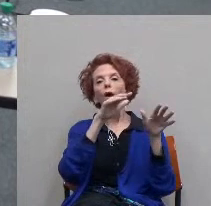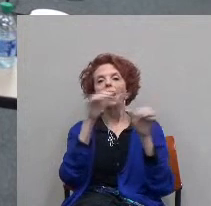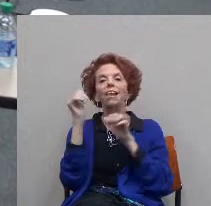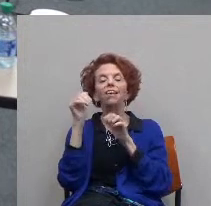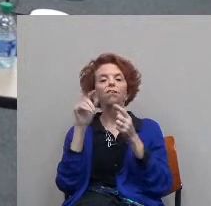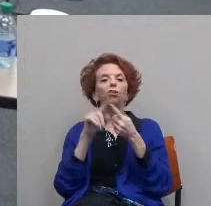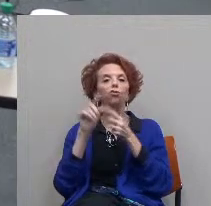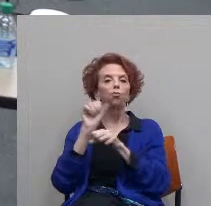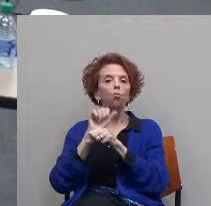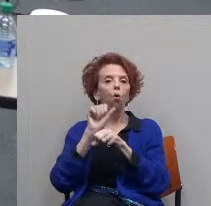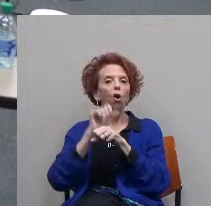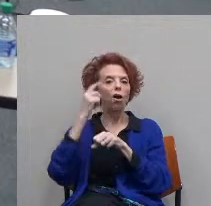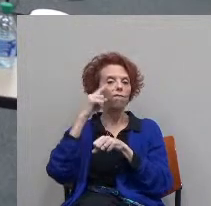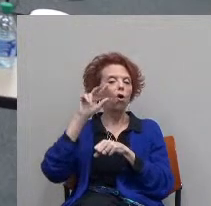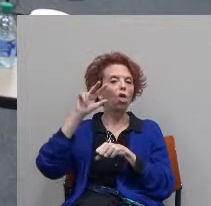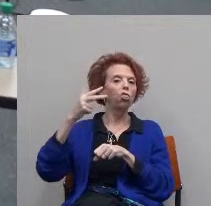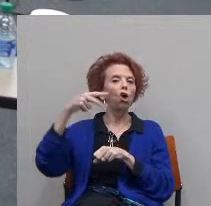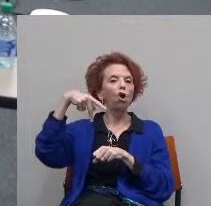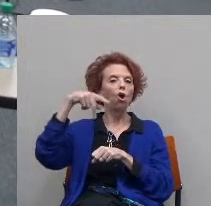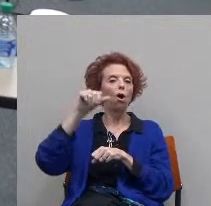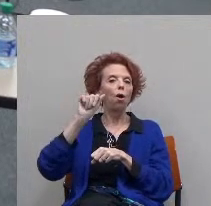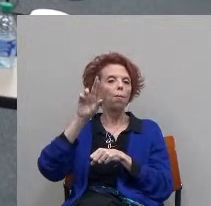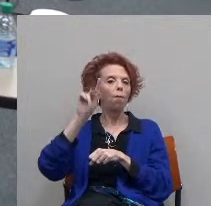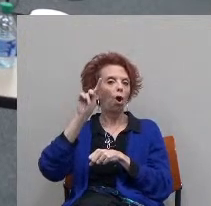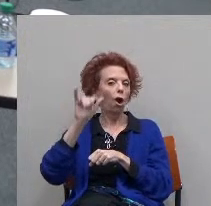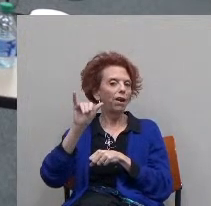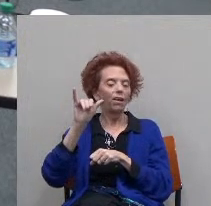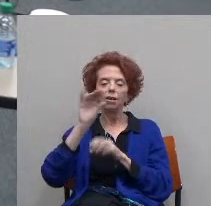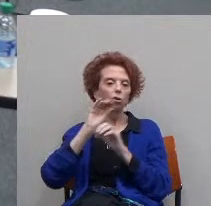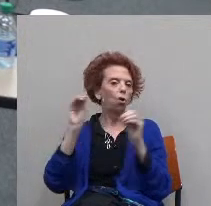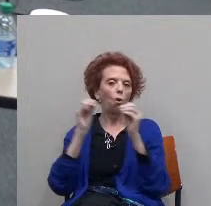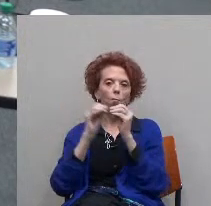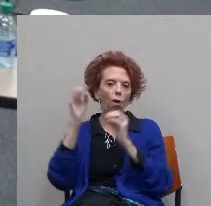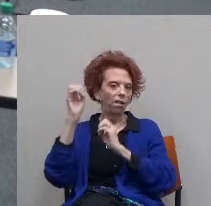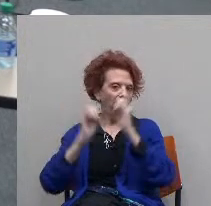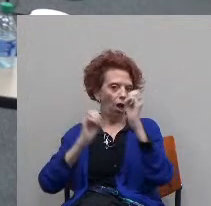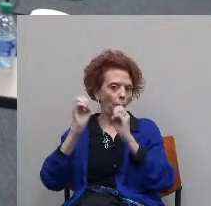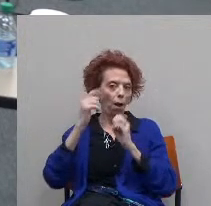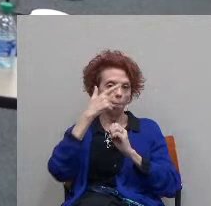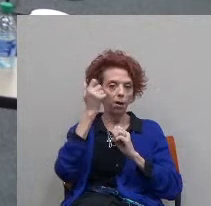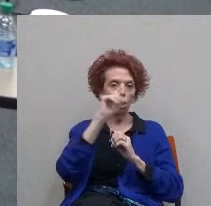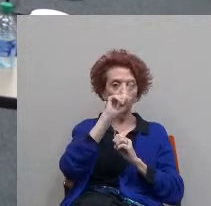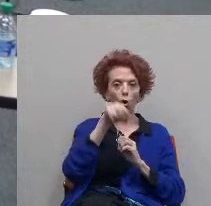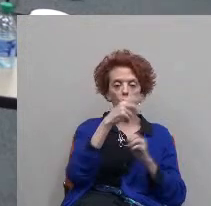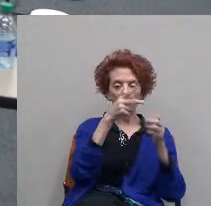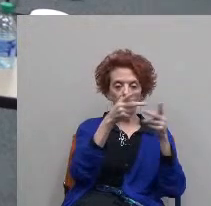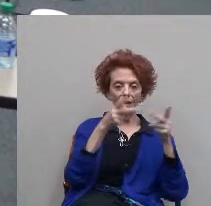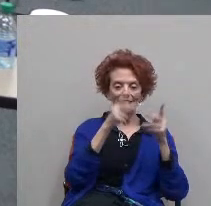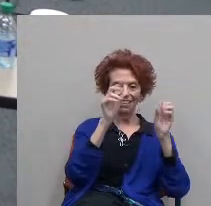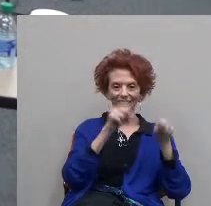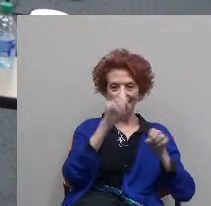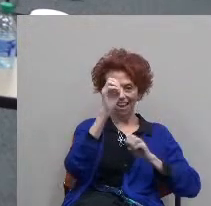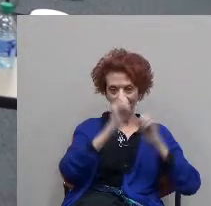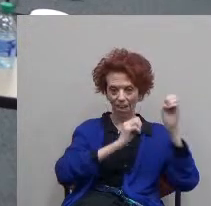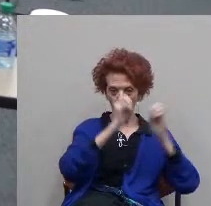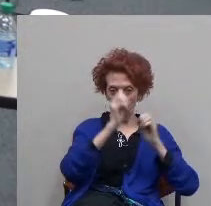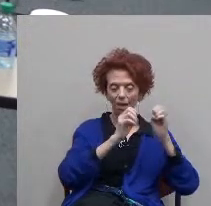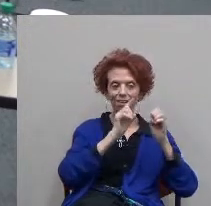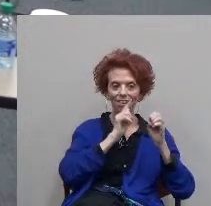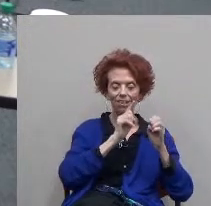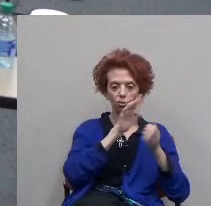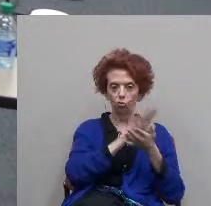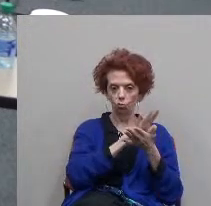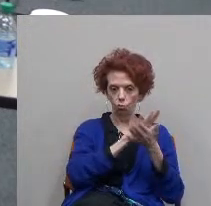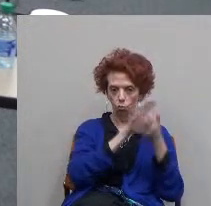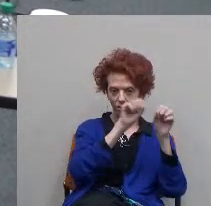to work for a third party, you're not being evaluated, because the only people who can evaluate you are a school system, and you're not an employee of the school